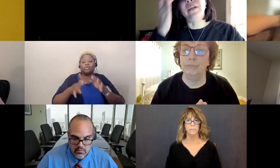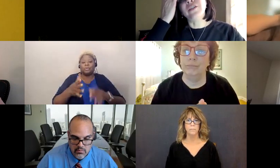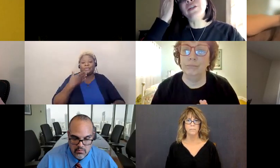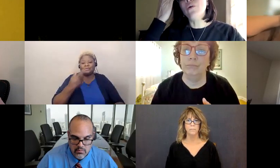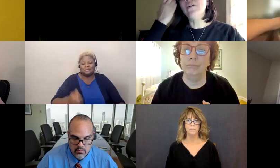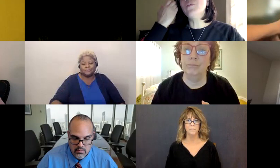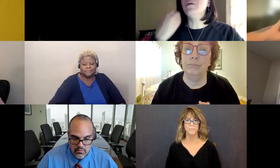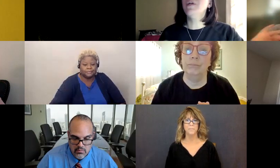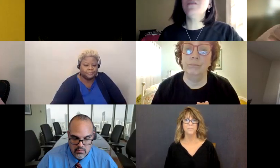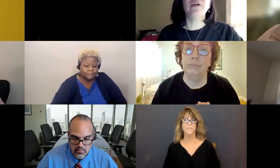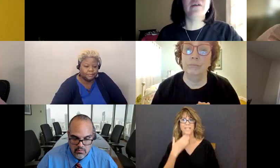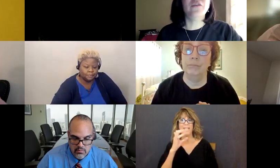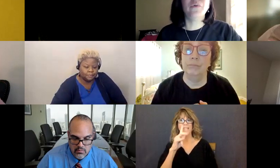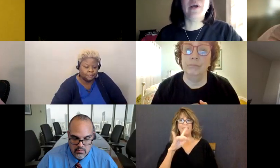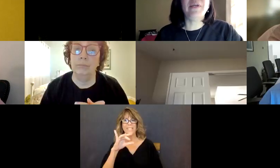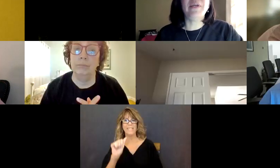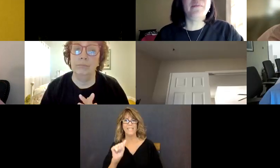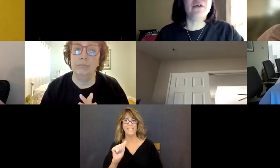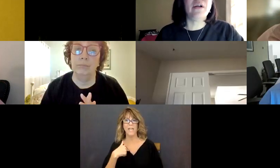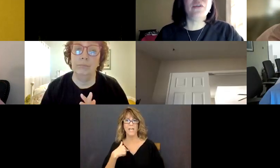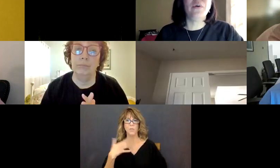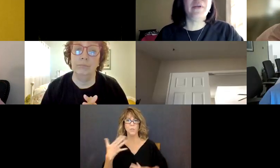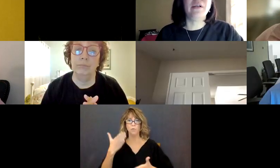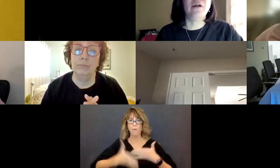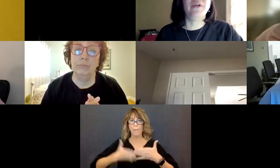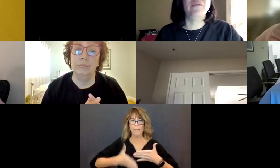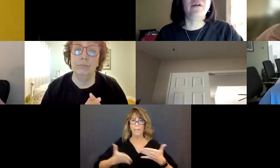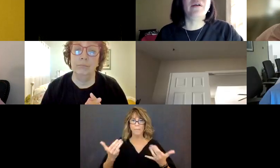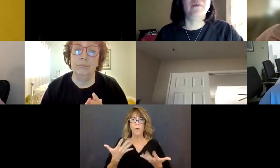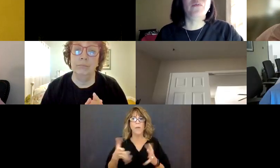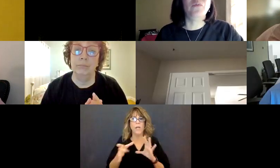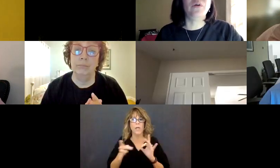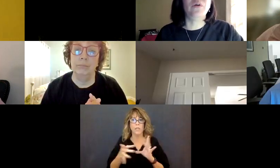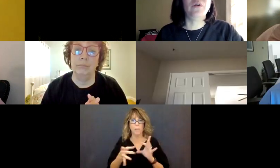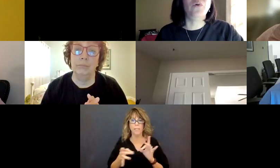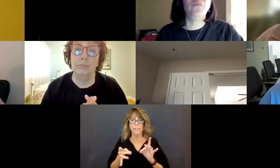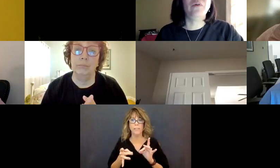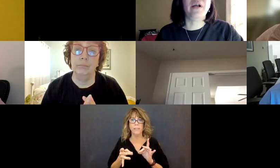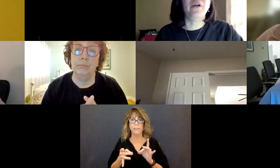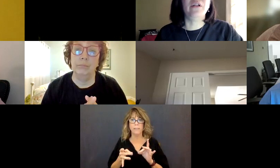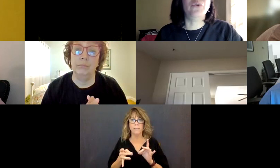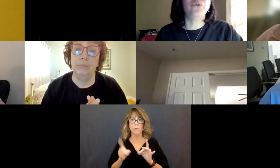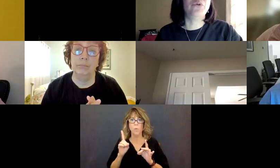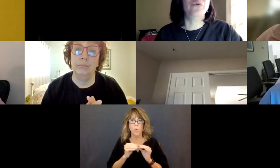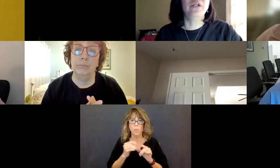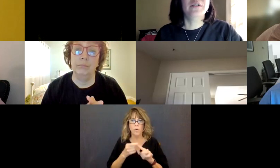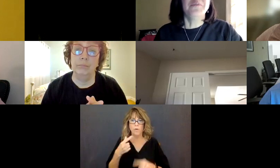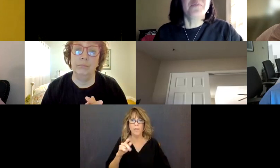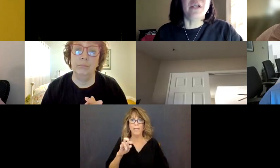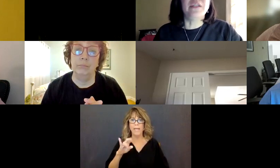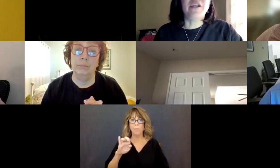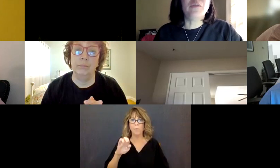Thank you, Cynthia. So as we're wrapping up here, I do want to make a comment. One more from Gabriela